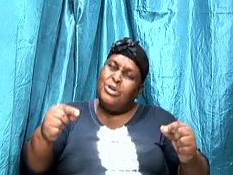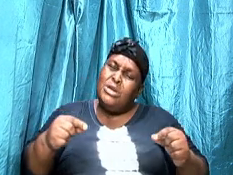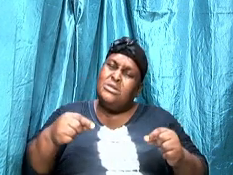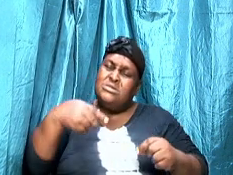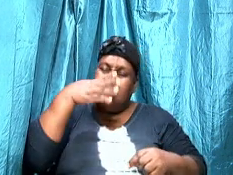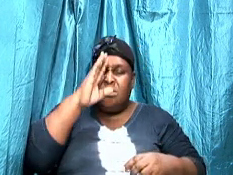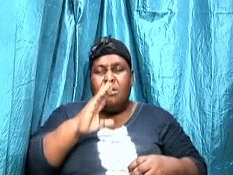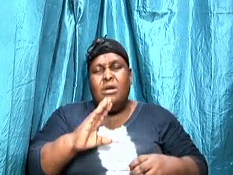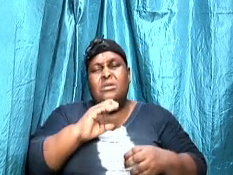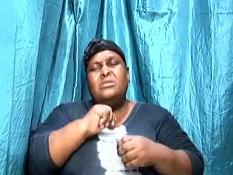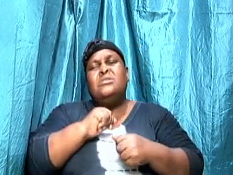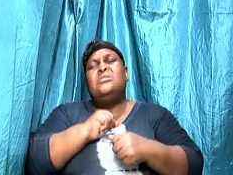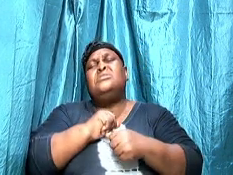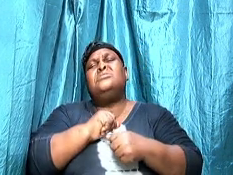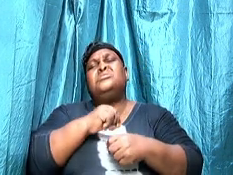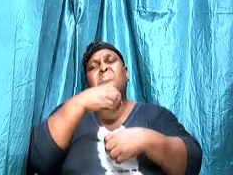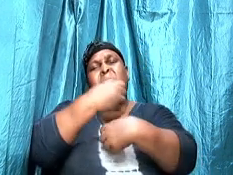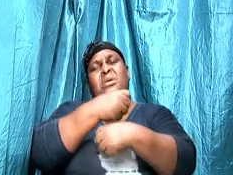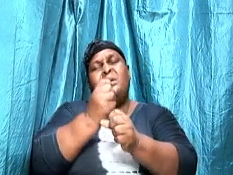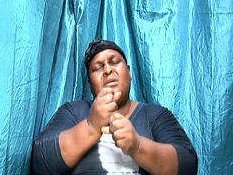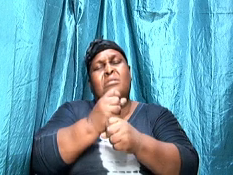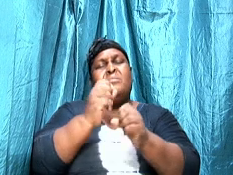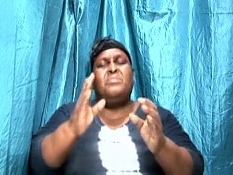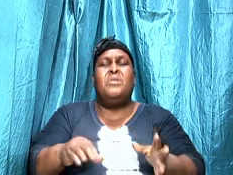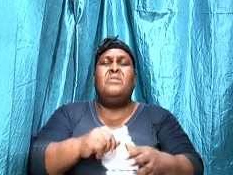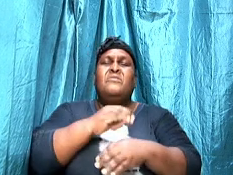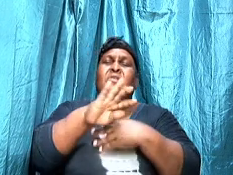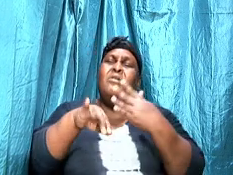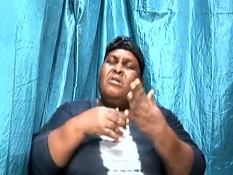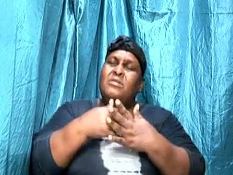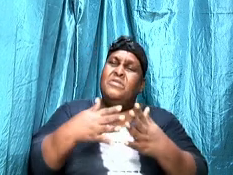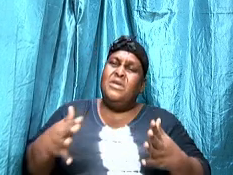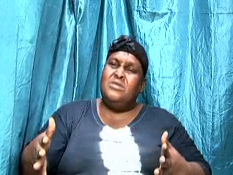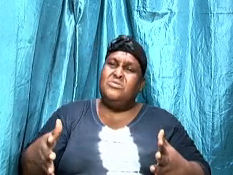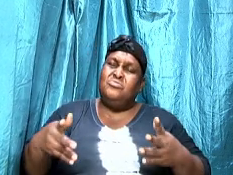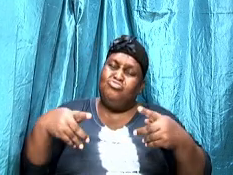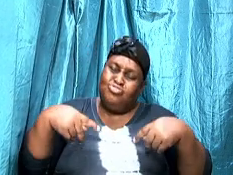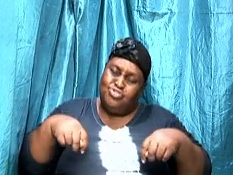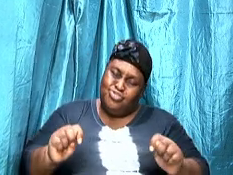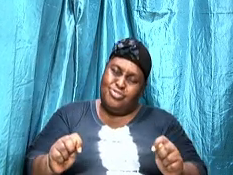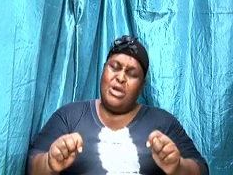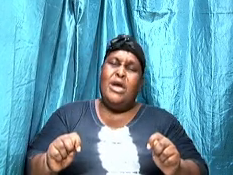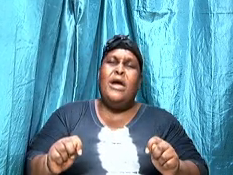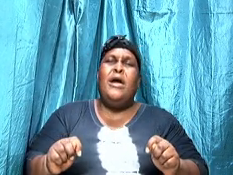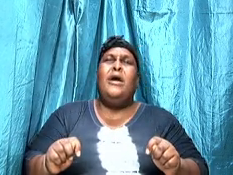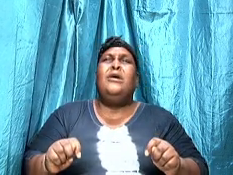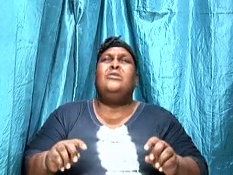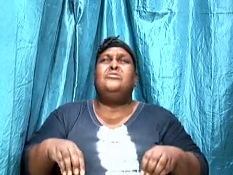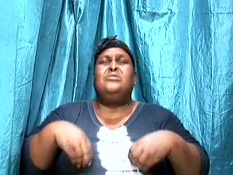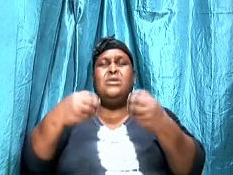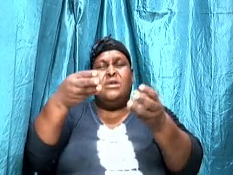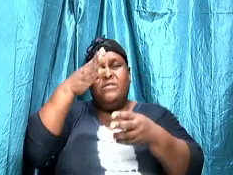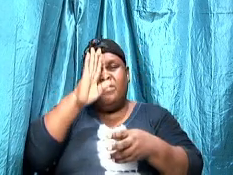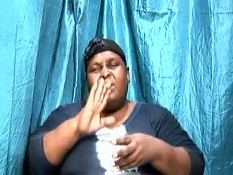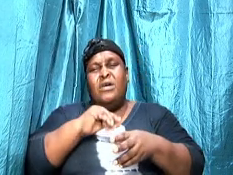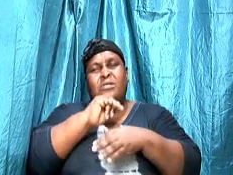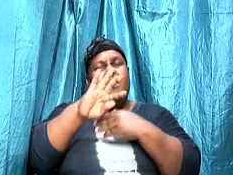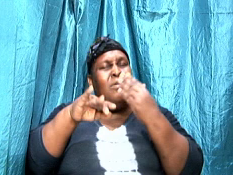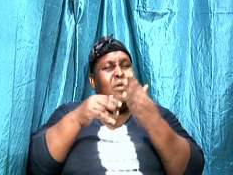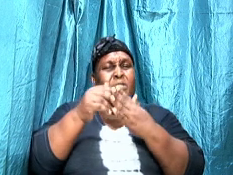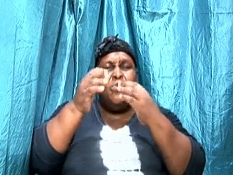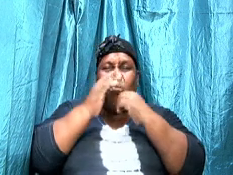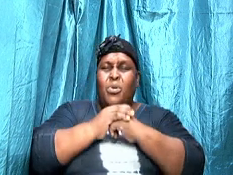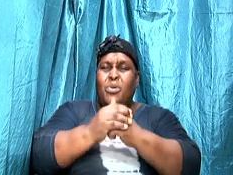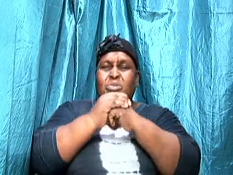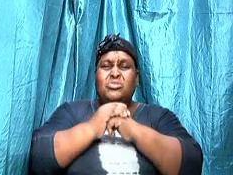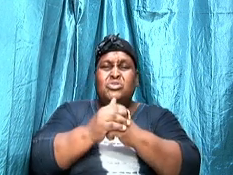all things. We are to try to give him worship that is in line with who he is. Because the